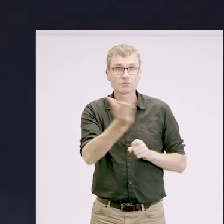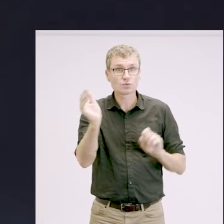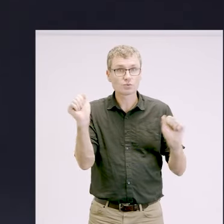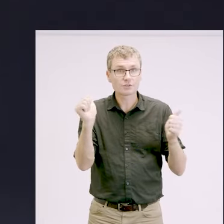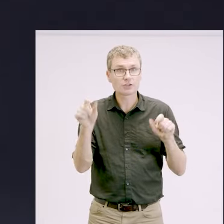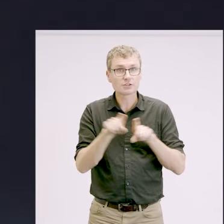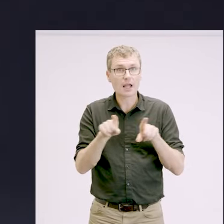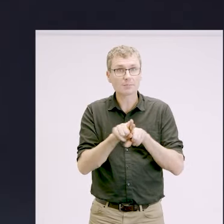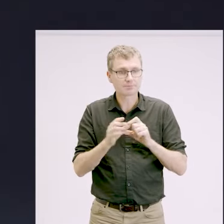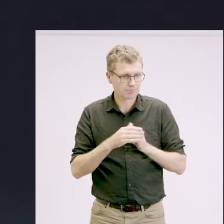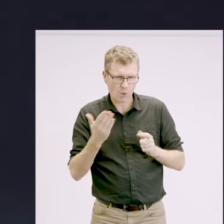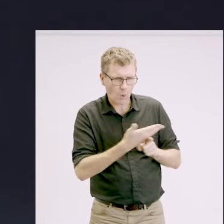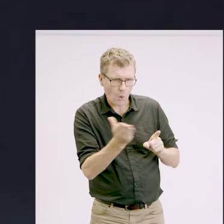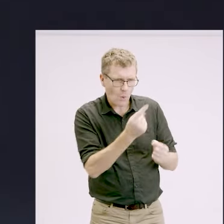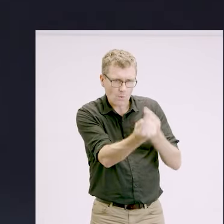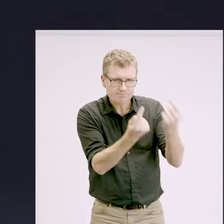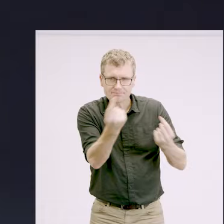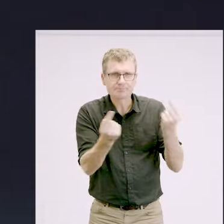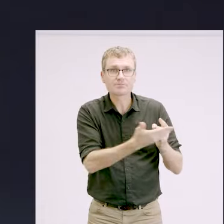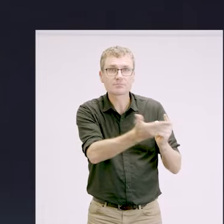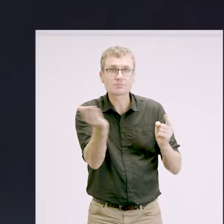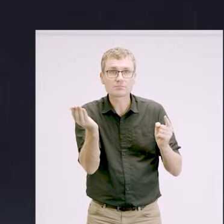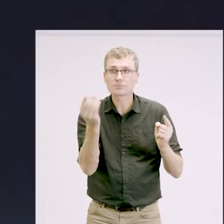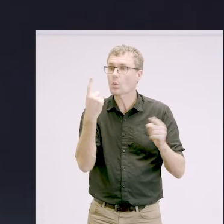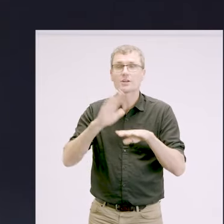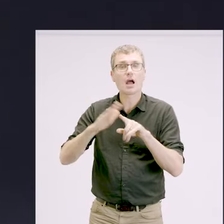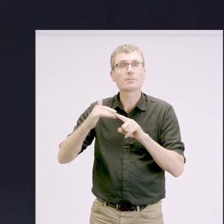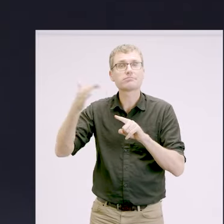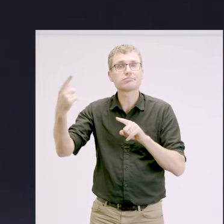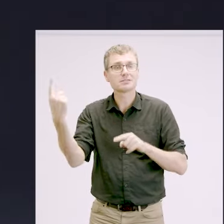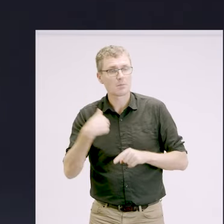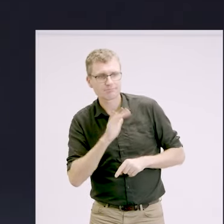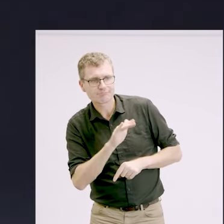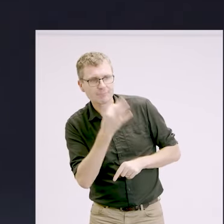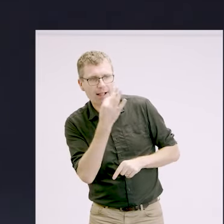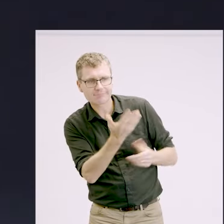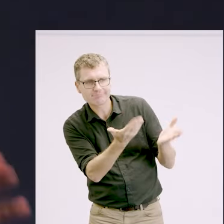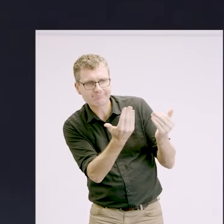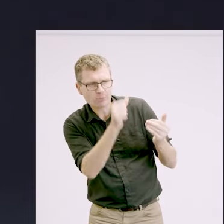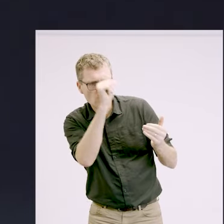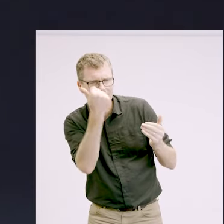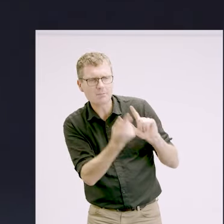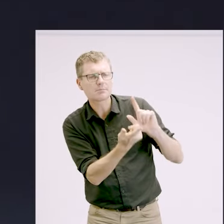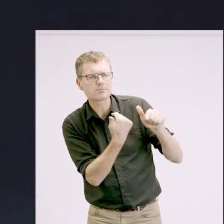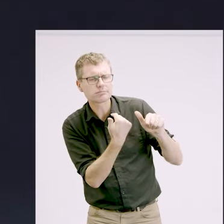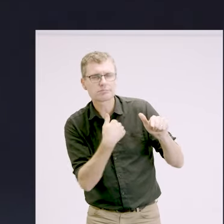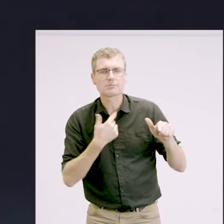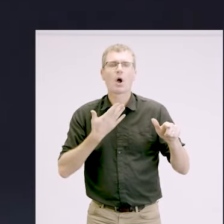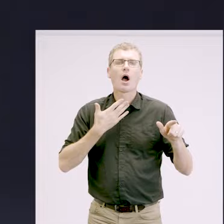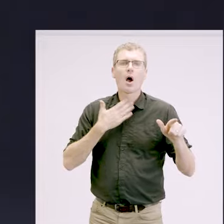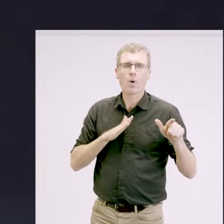been in those situations in your life? I think for every single person in this room, a time will come when someone asks you for